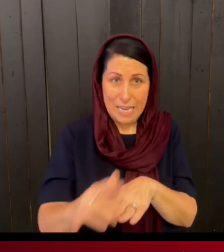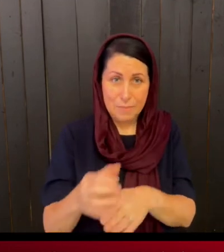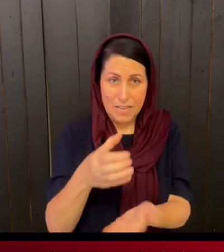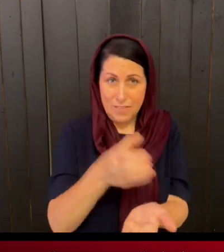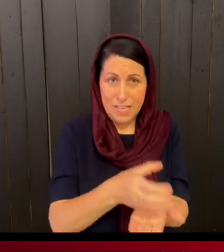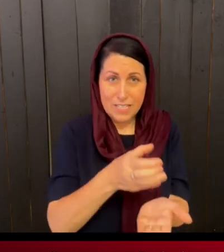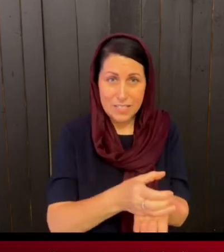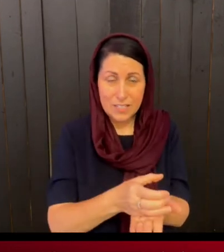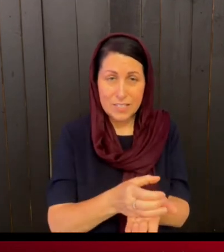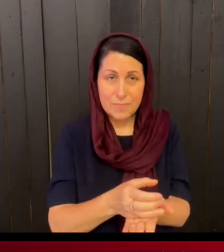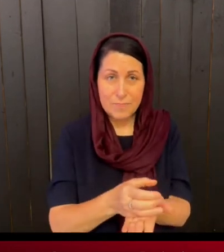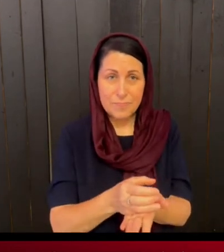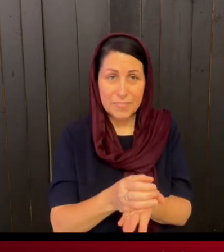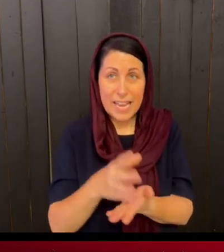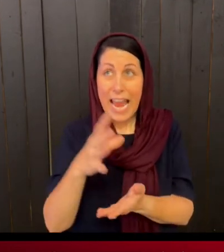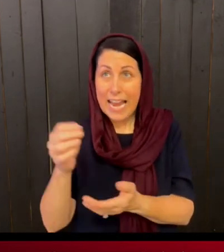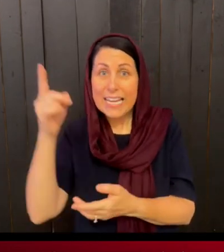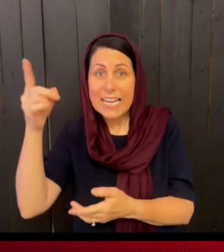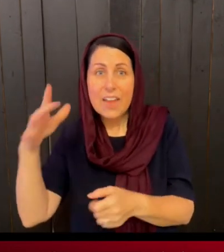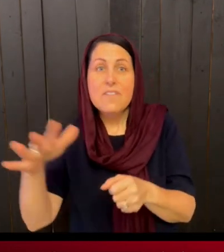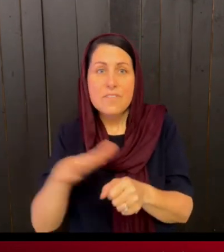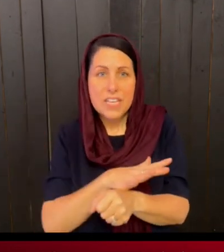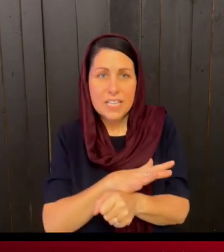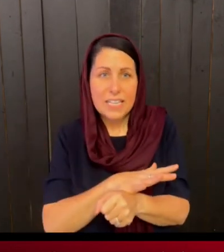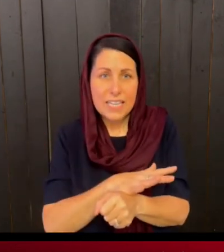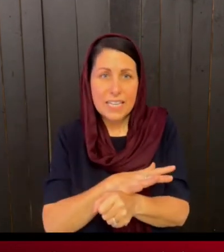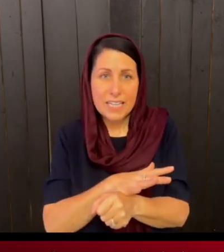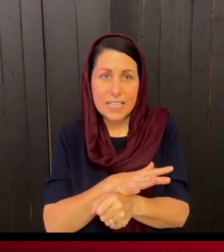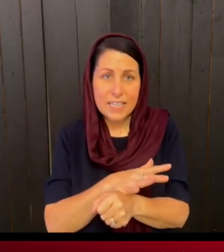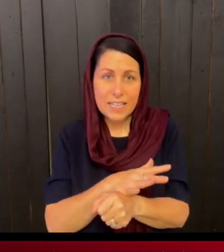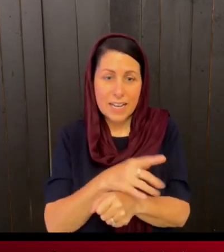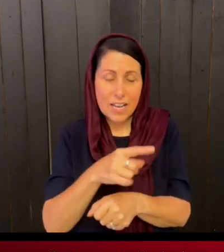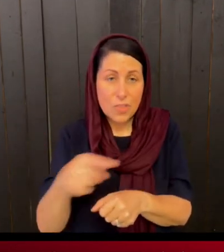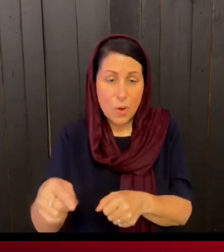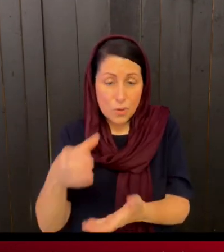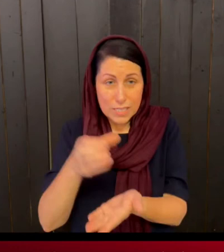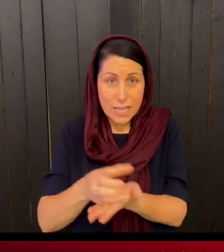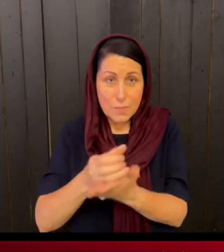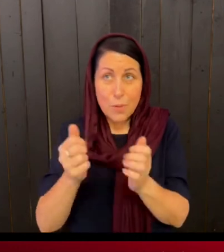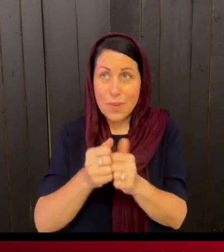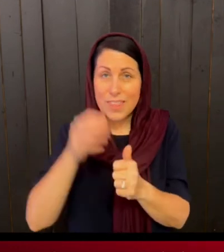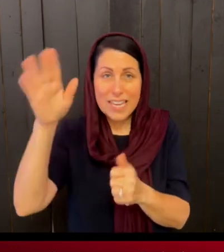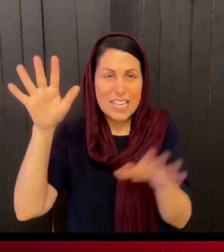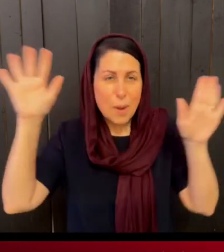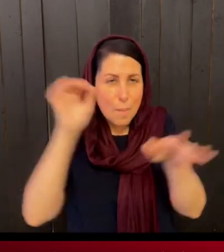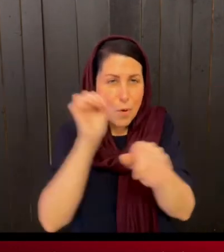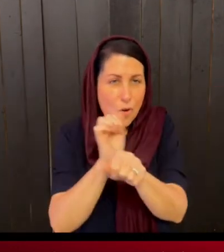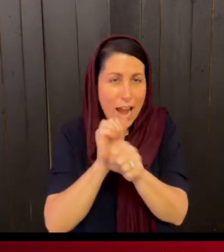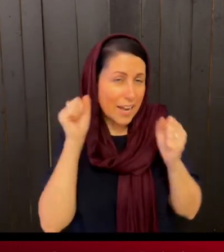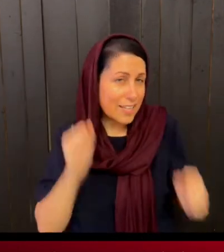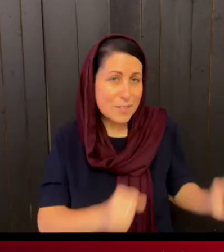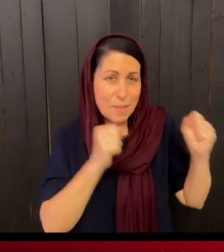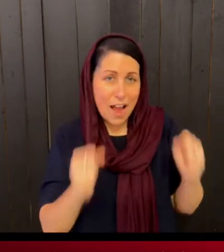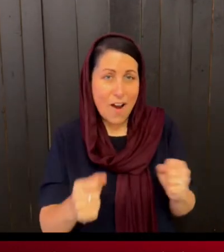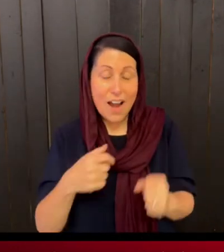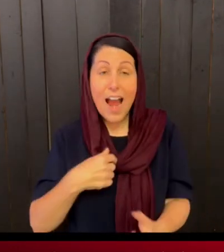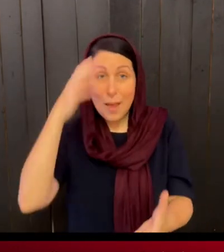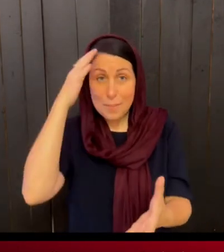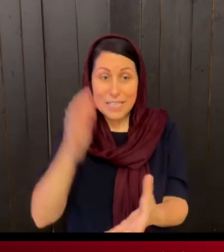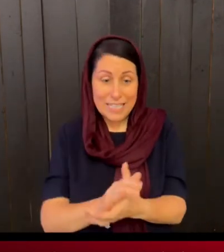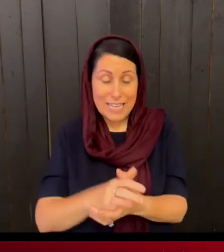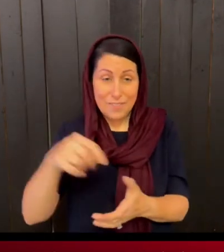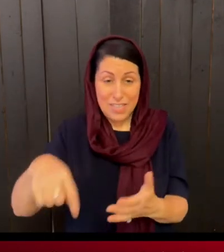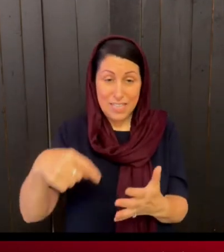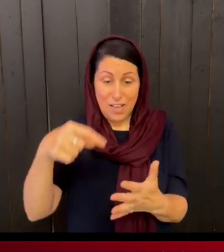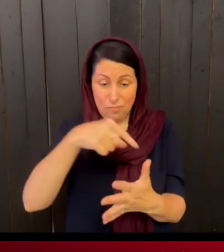those up. And filling those empty vessels up by his miraculous power. So, and I believe these stories are true in the Bible,